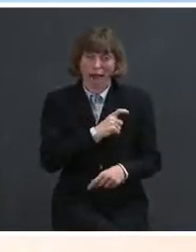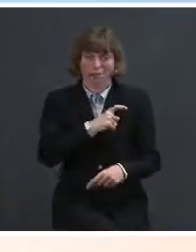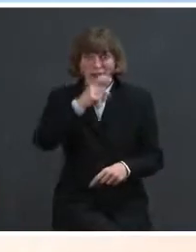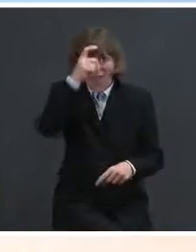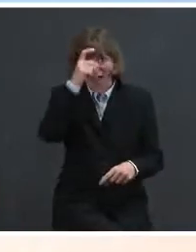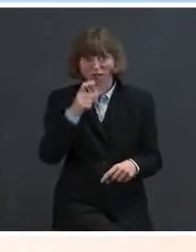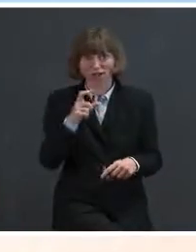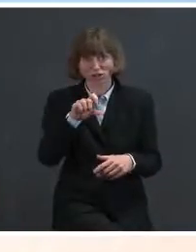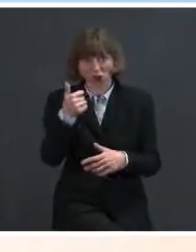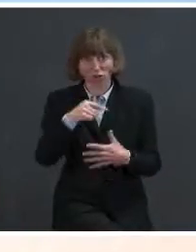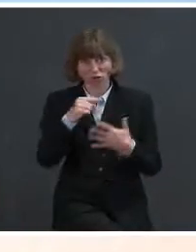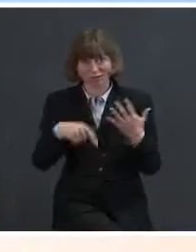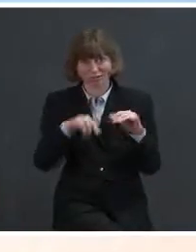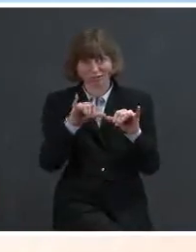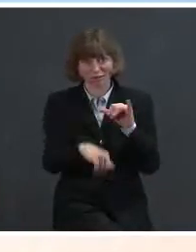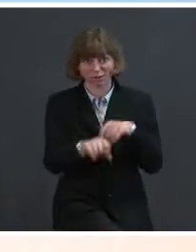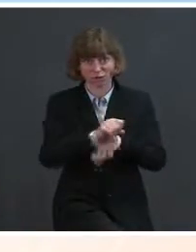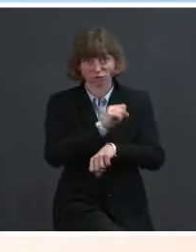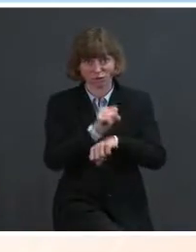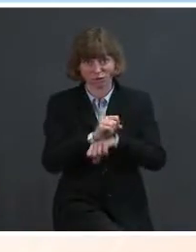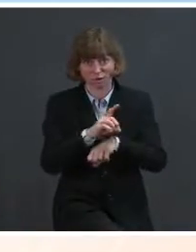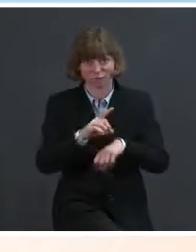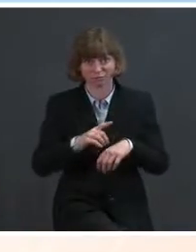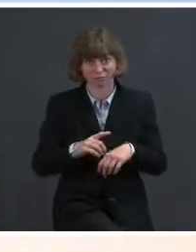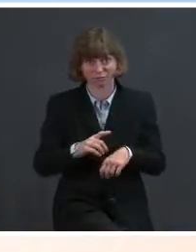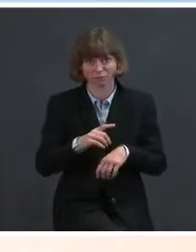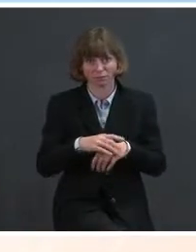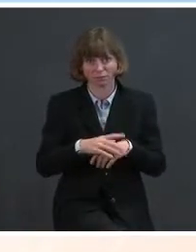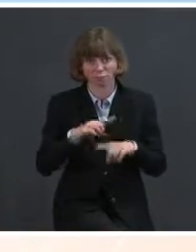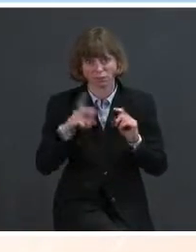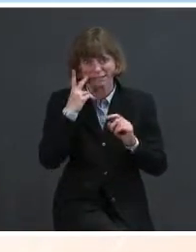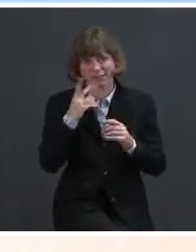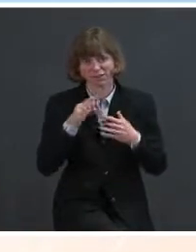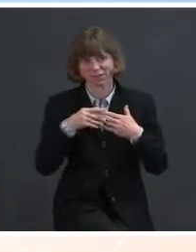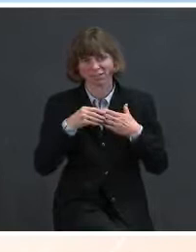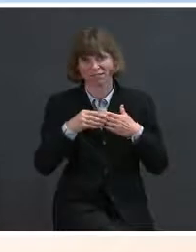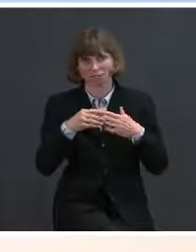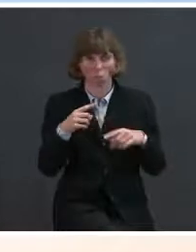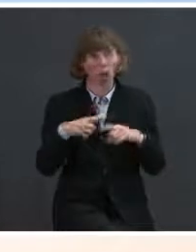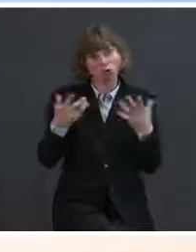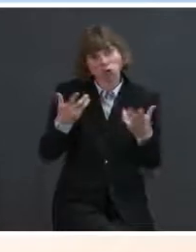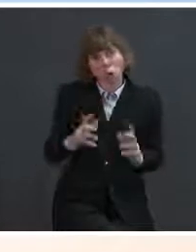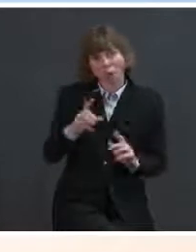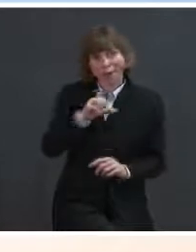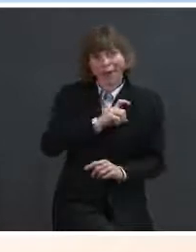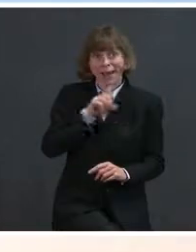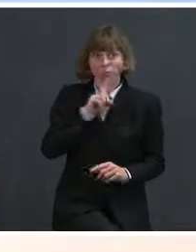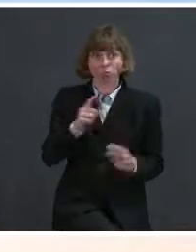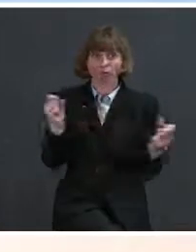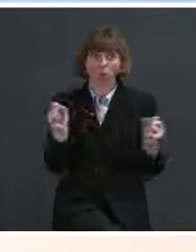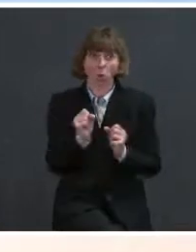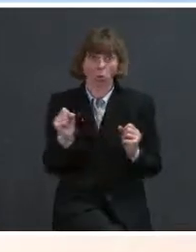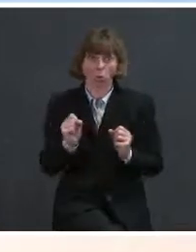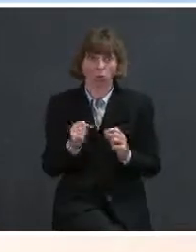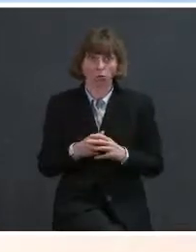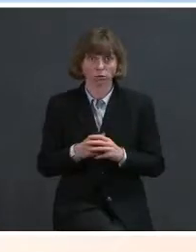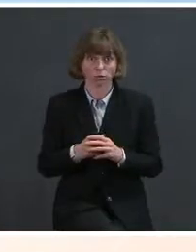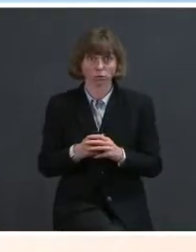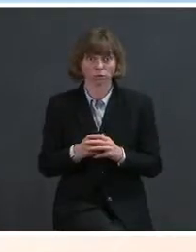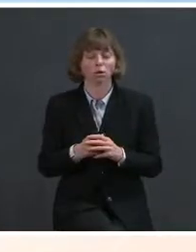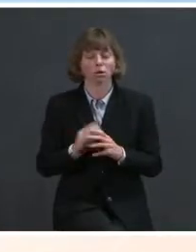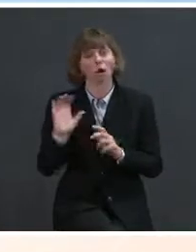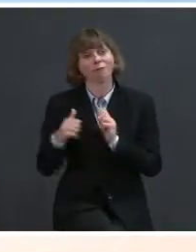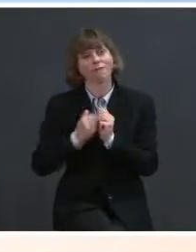happy to check and see if there's flexibility in there. We want those cops to be cold. All right. Follow up to